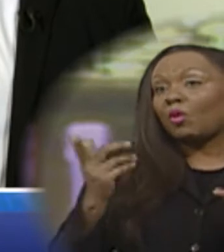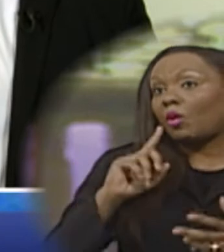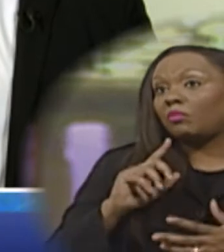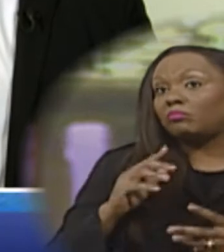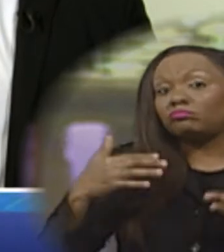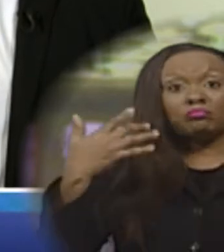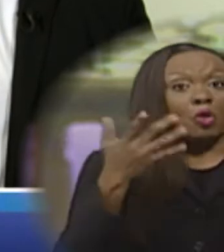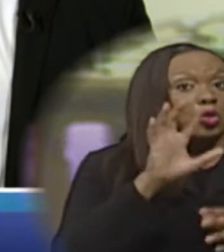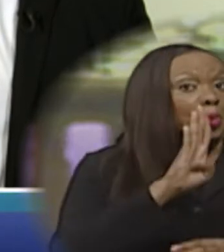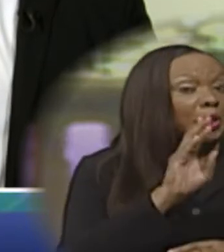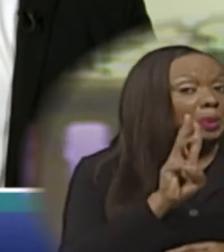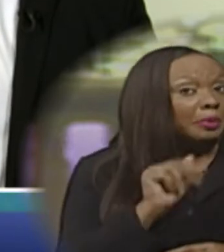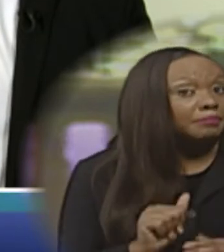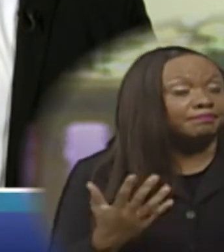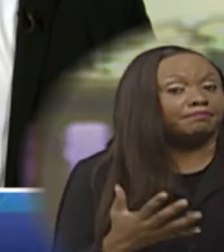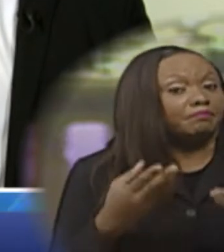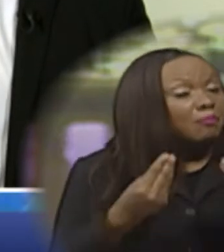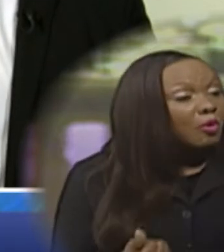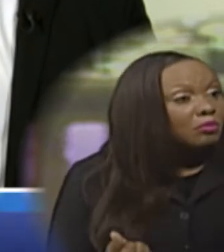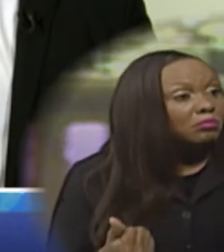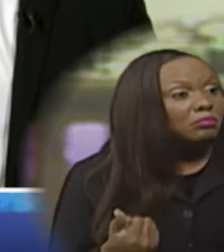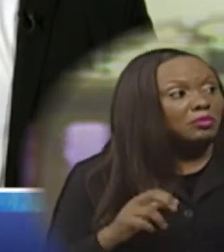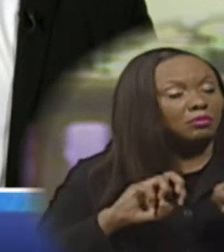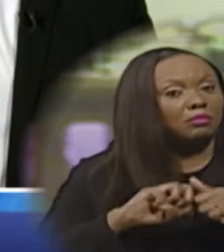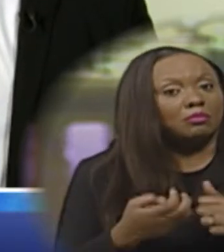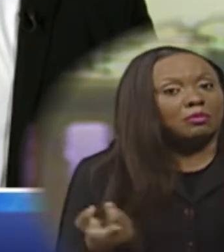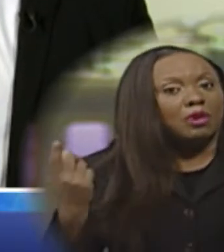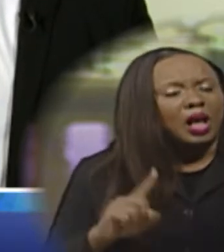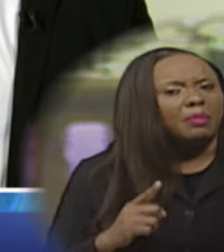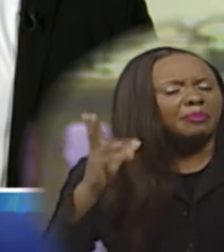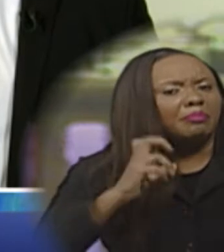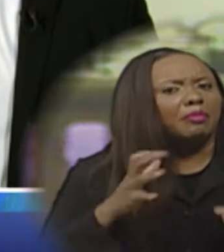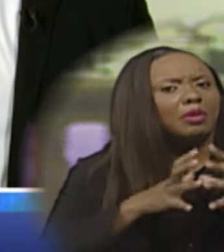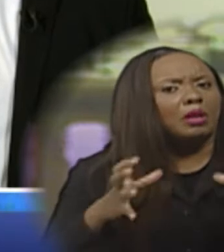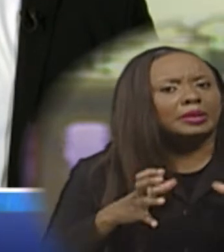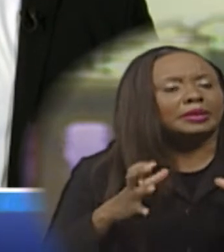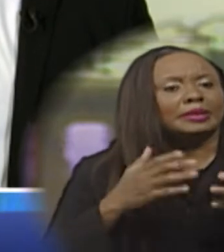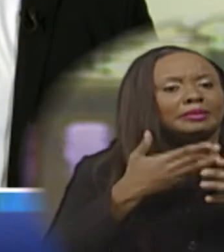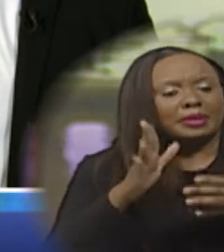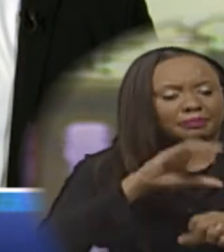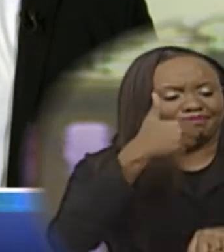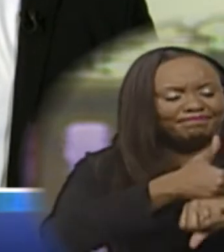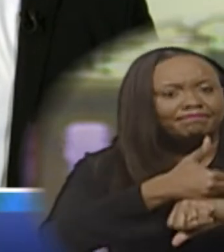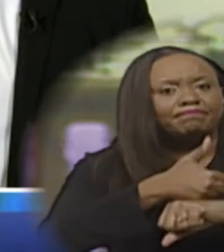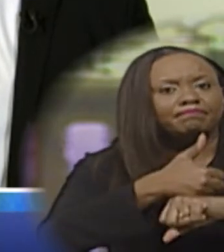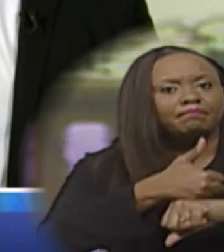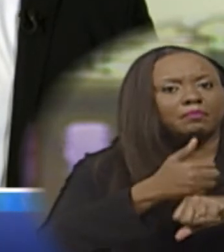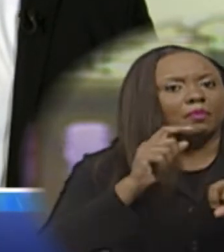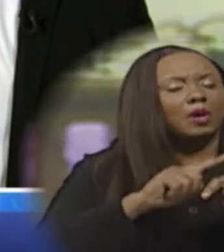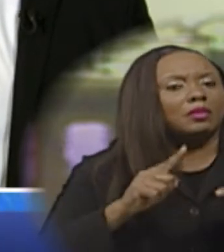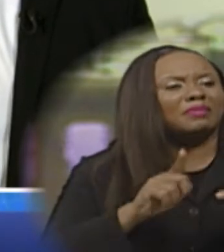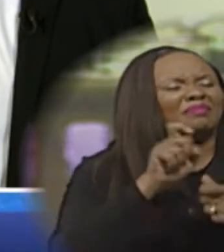in terms of solving the sewage problem. We've been hearing a lot about mitigation measures that have been put in place. So where are